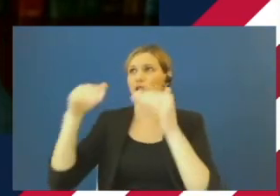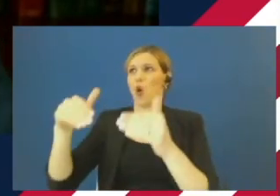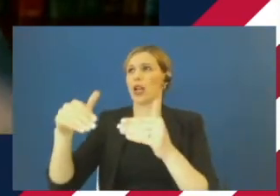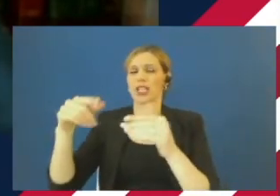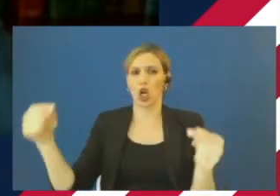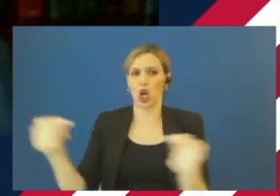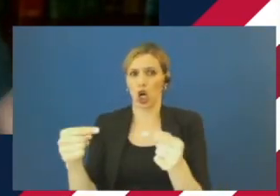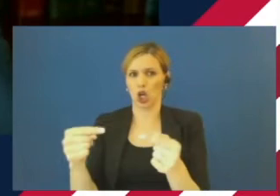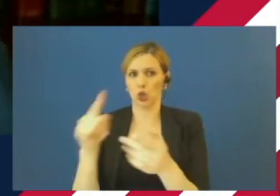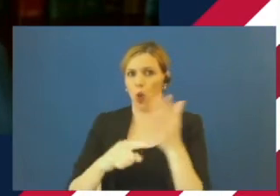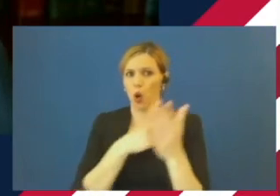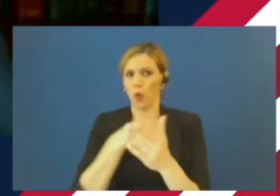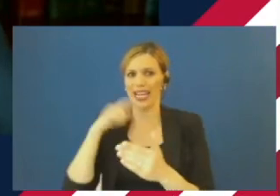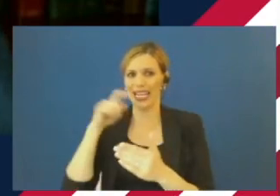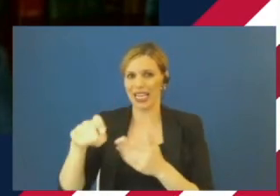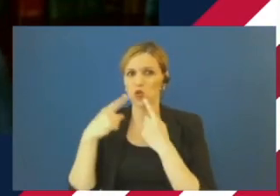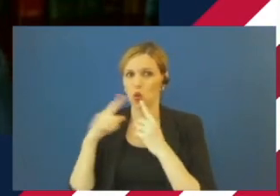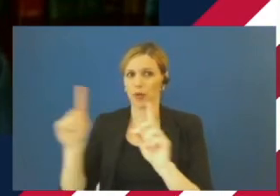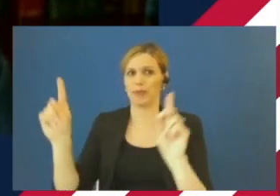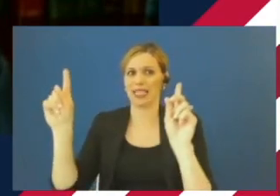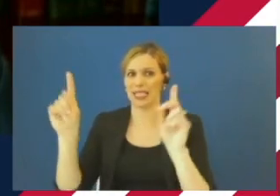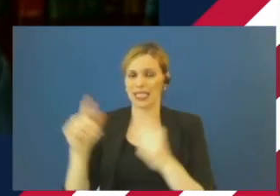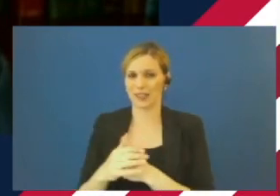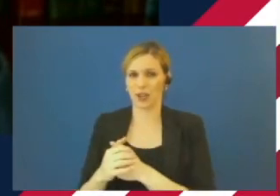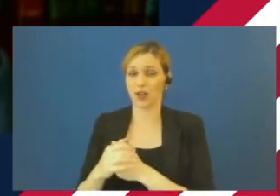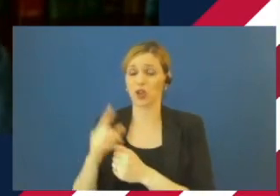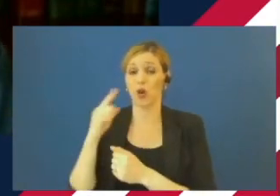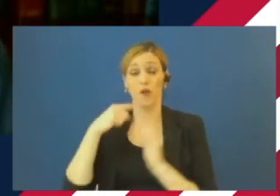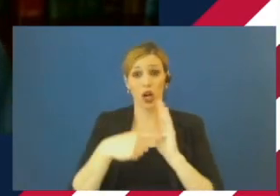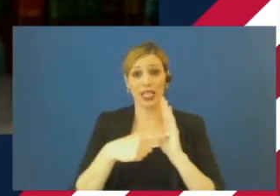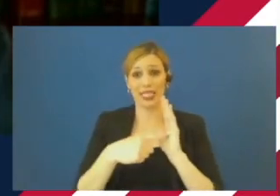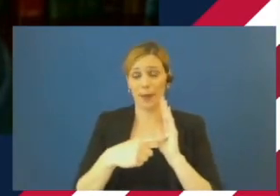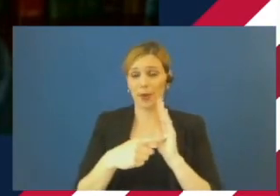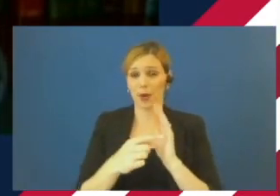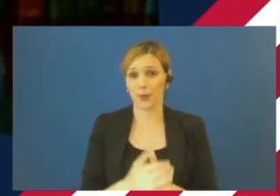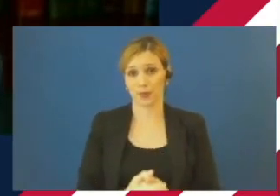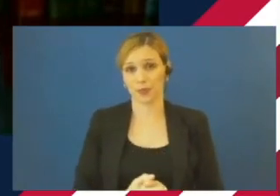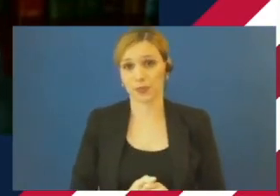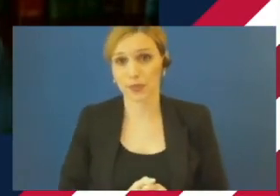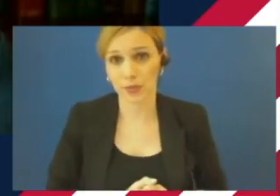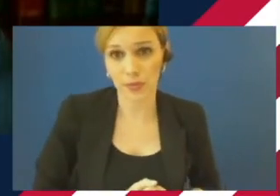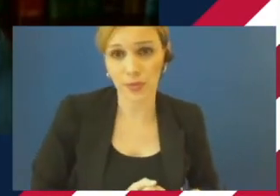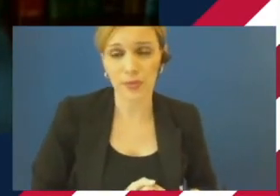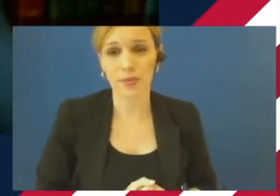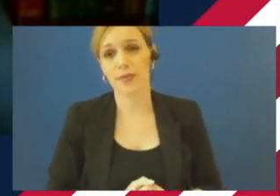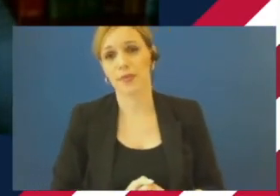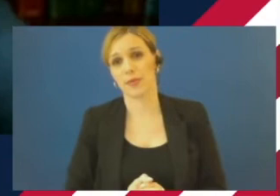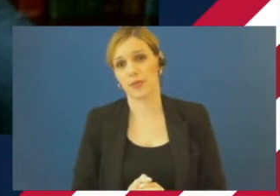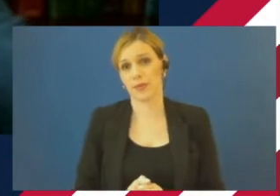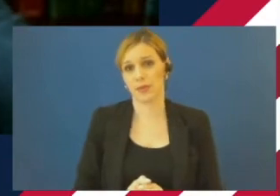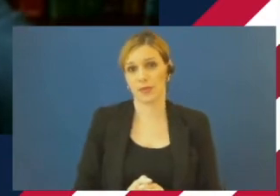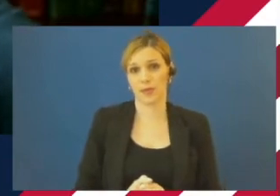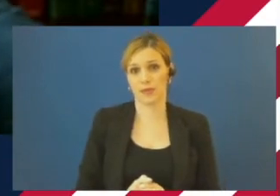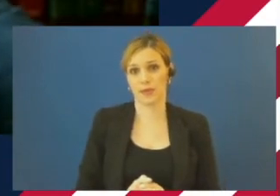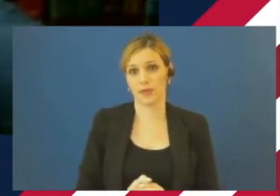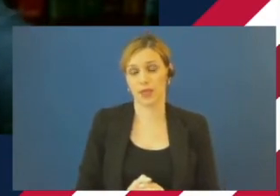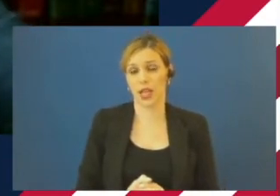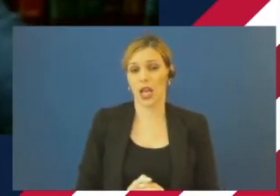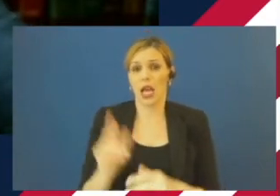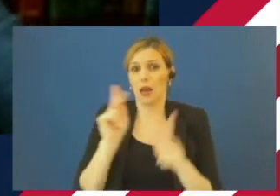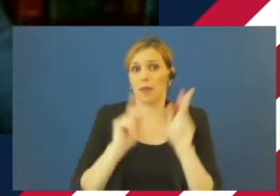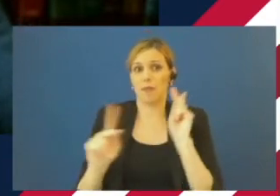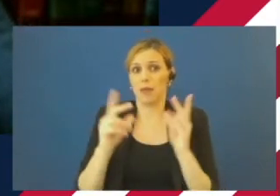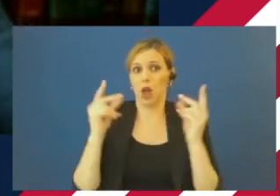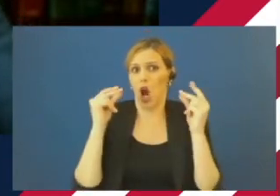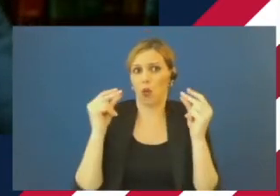And so when the conversation is about water coming over a seawall, everybody's imagination is about affluent residents on the water,